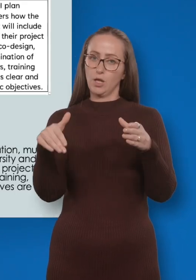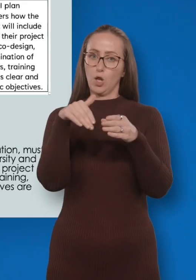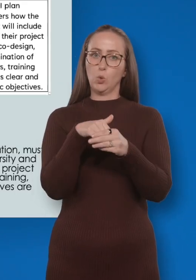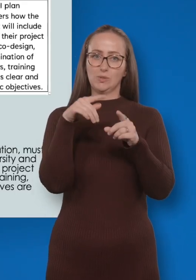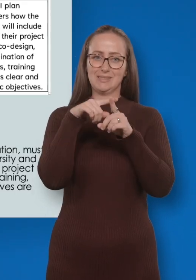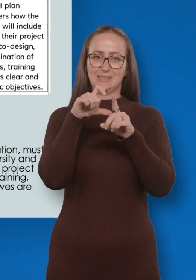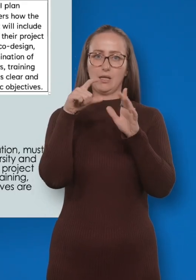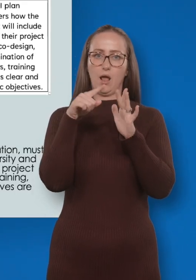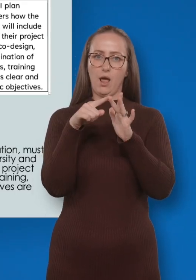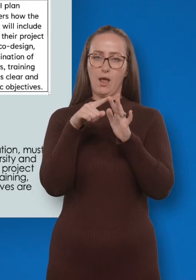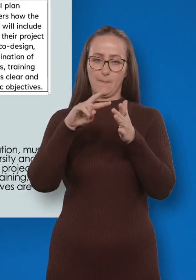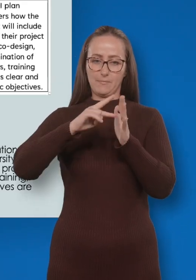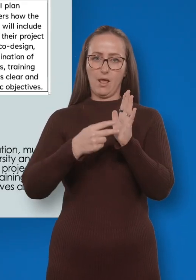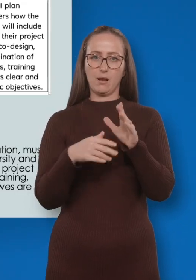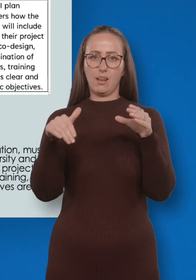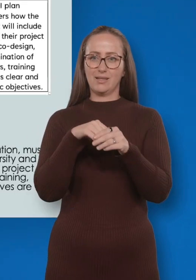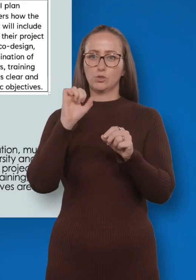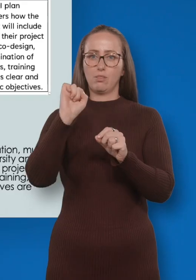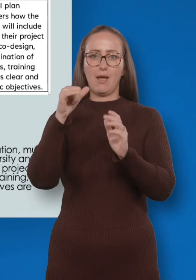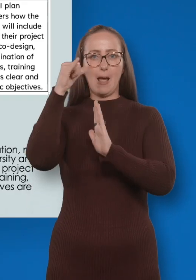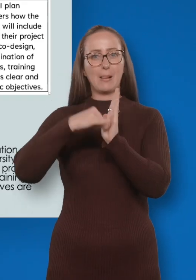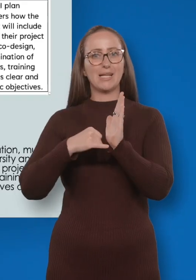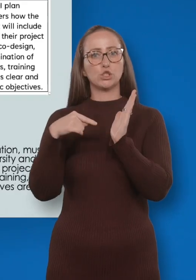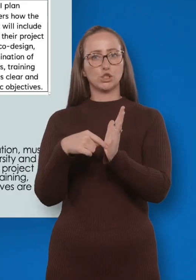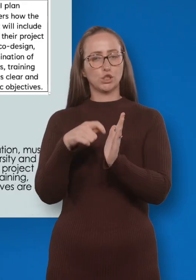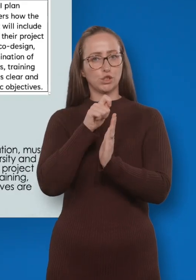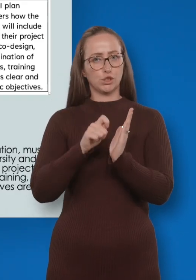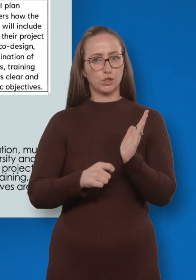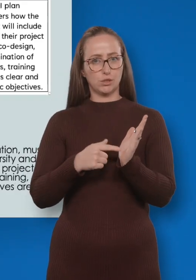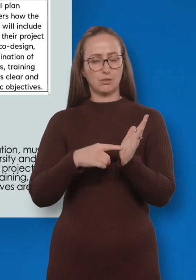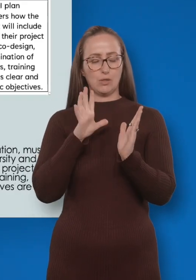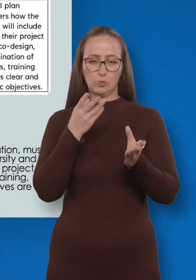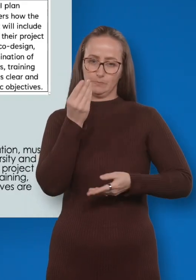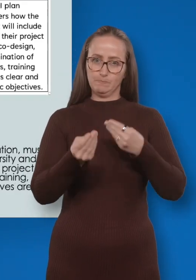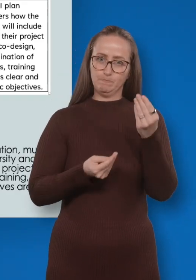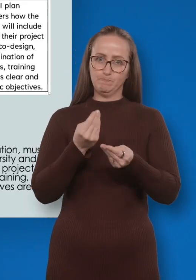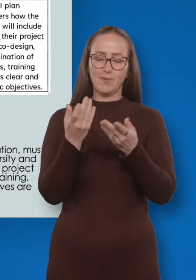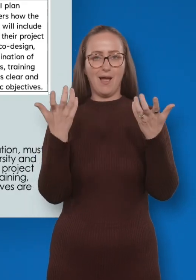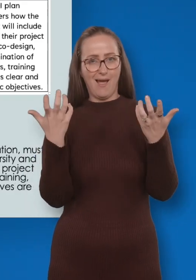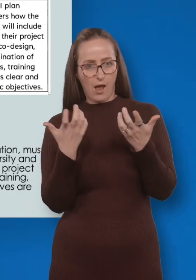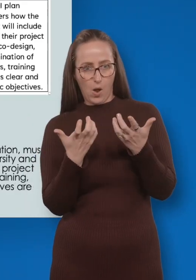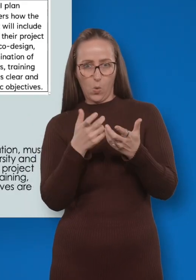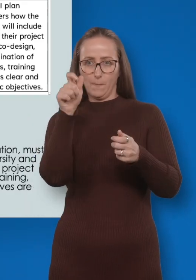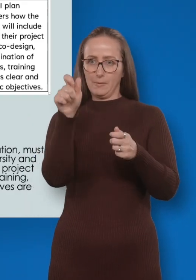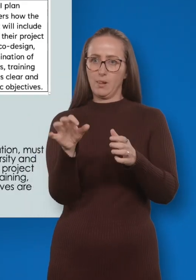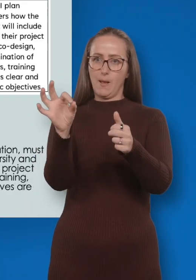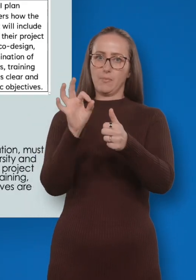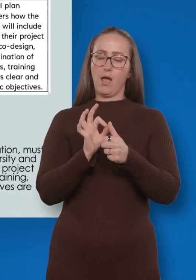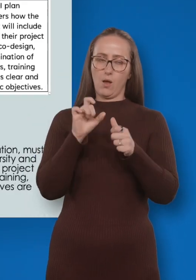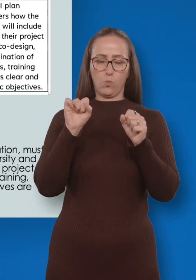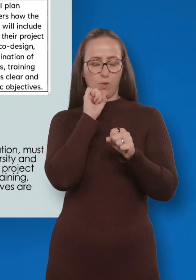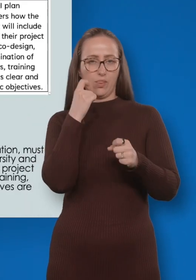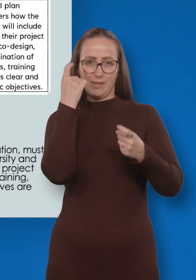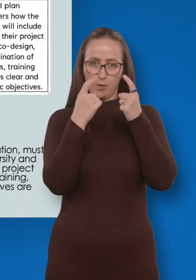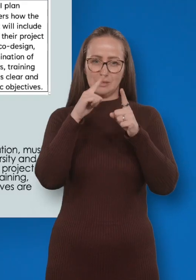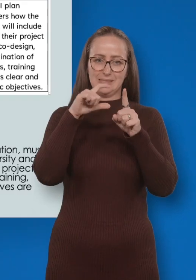include an EDI plan as part of their application, and it has to set out how applicants will include EDI considerations in